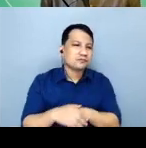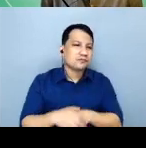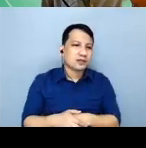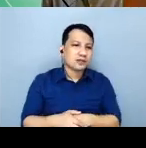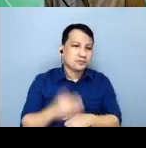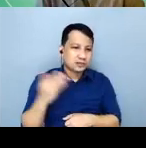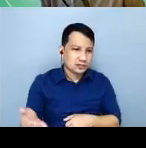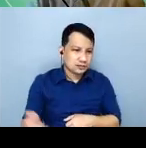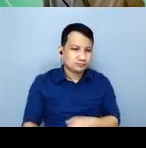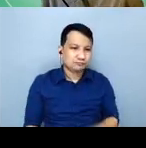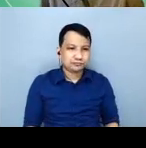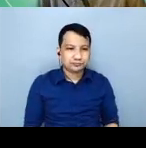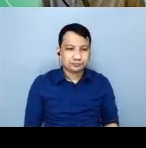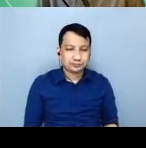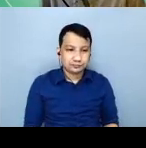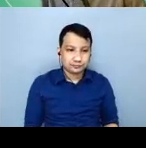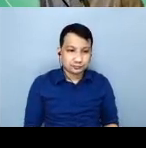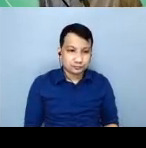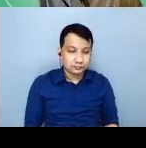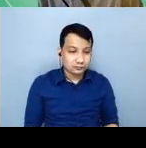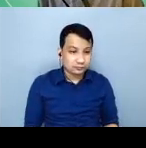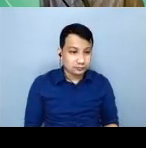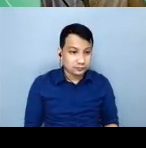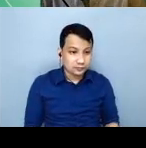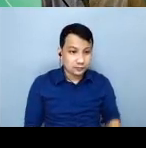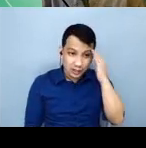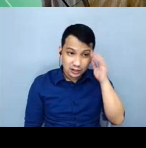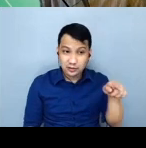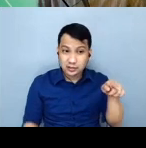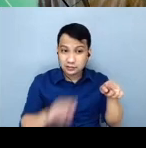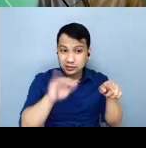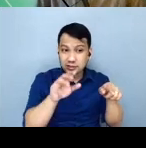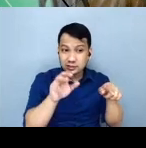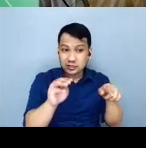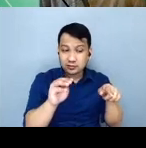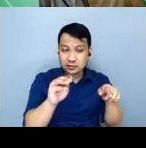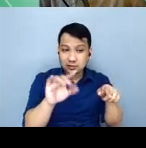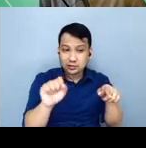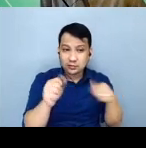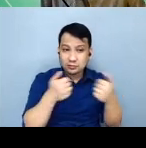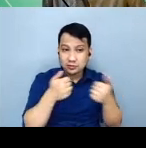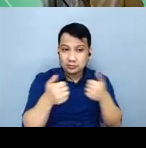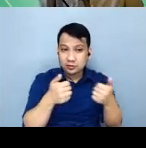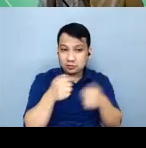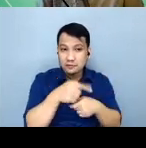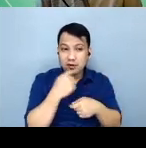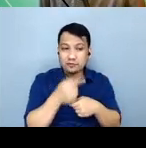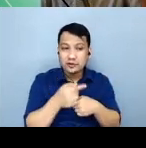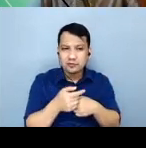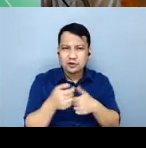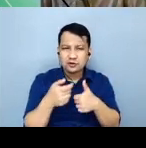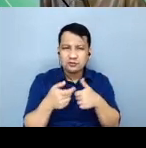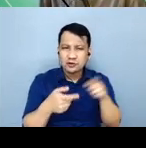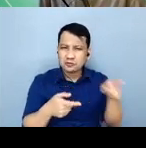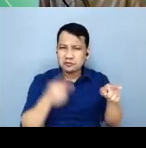Next one, for those of you who are designers who participate in James Dyson competitions, which I'm sure there are many, you